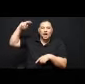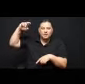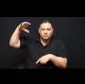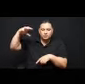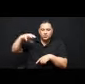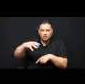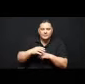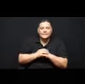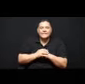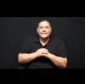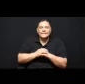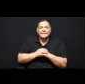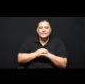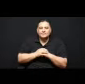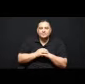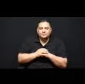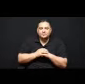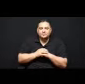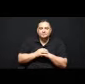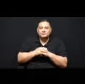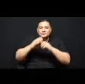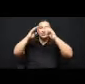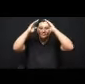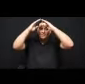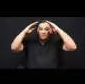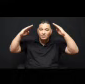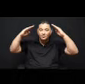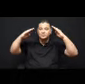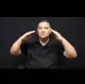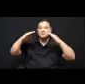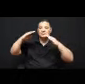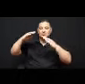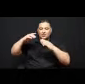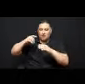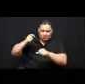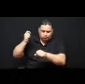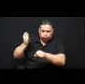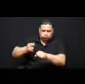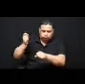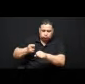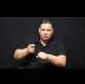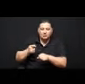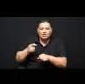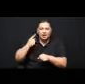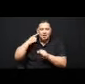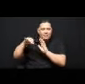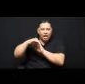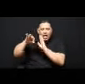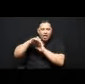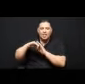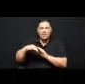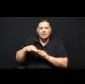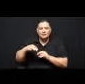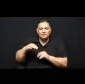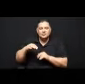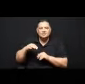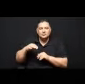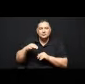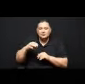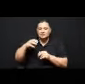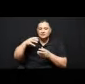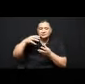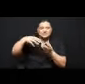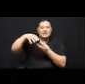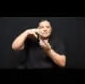hammer pounds, a bell rings, and the whoosh and chug of steam cylinders tattle on number